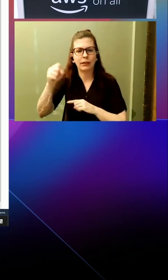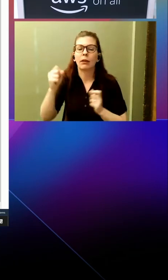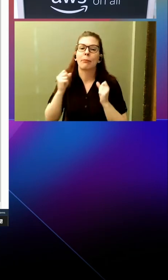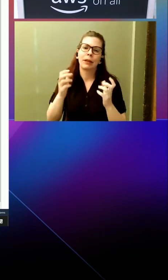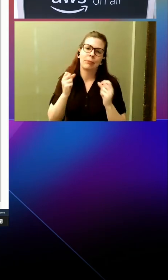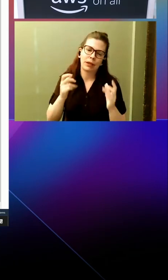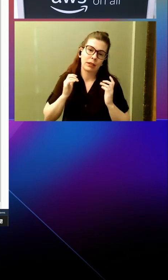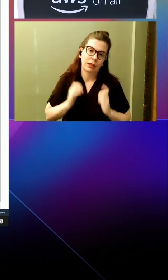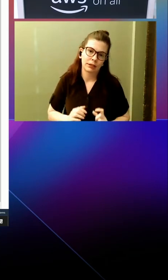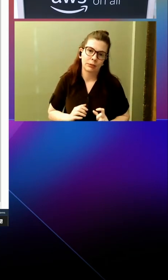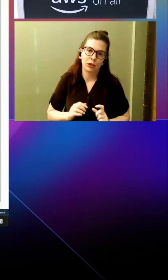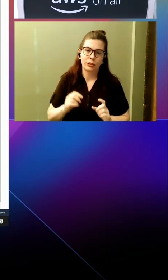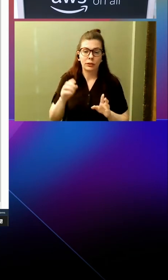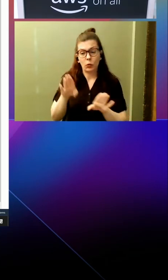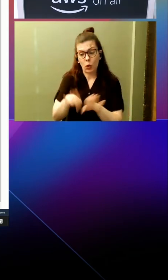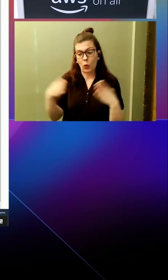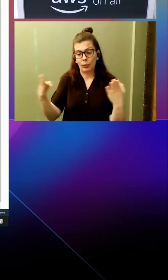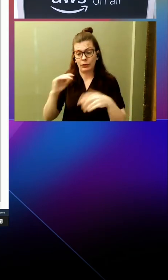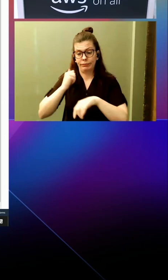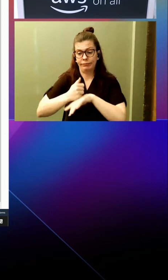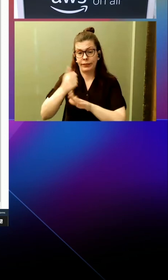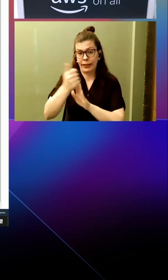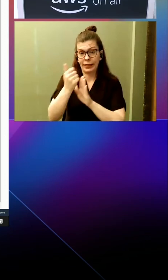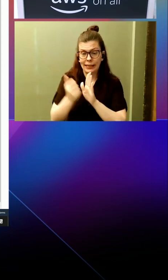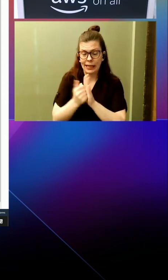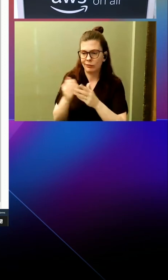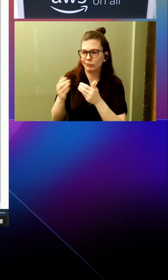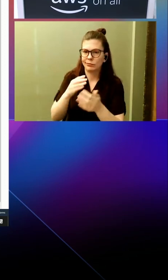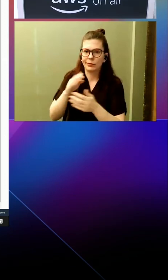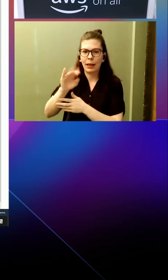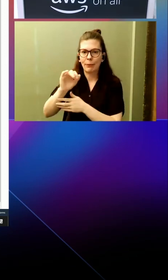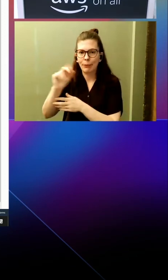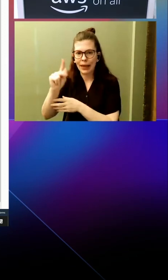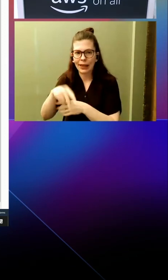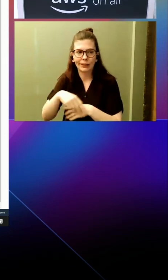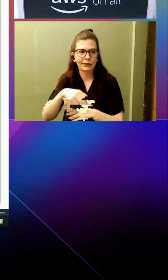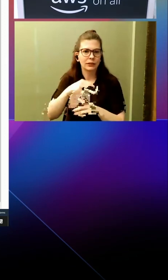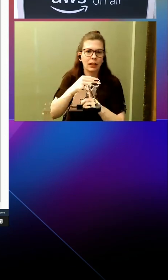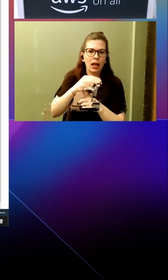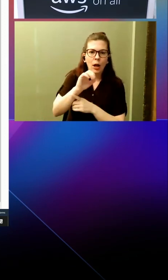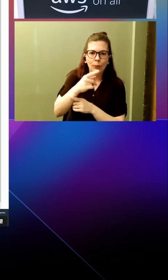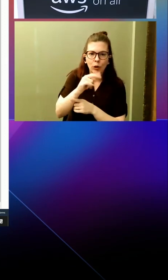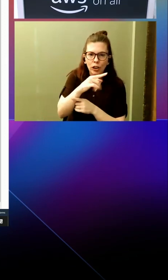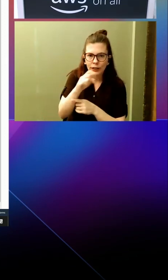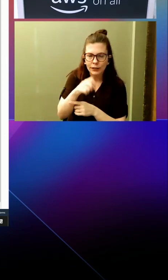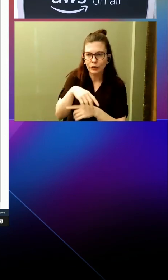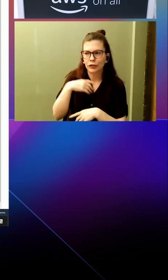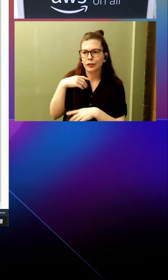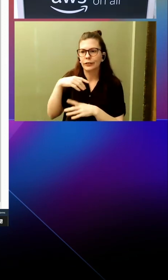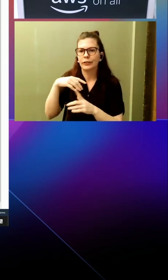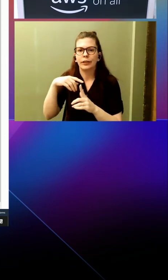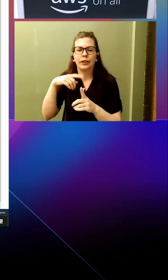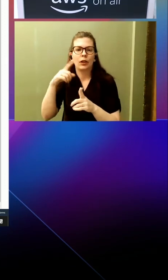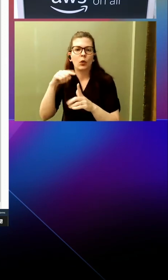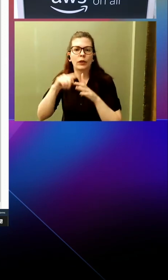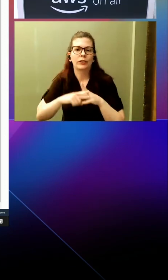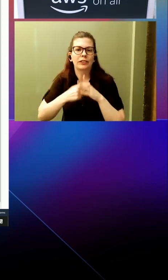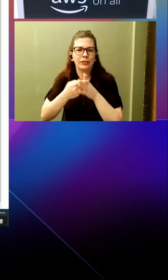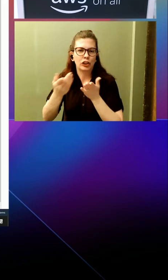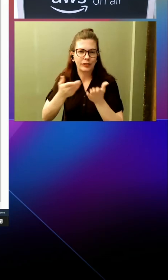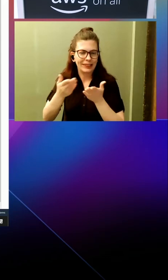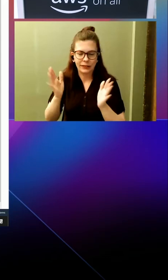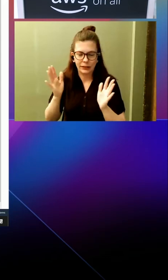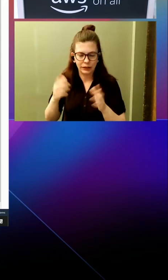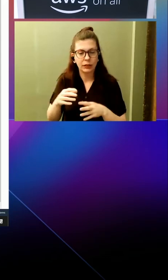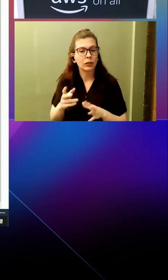opening accounts, whether it's your bank account, your mortgage account, or mortgage origination servicing, you have to submit